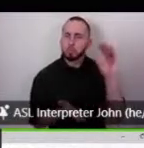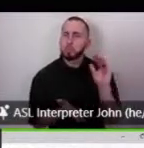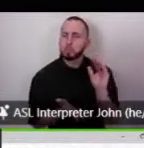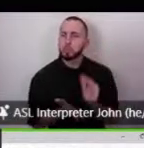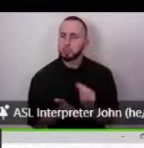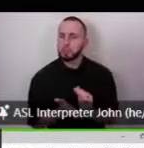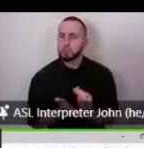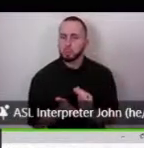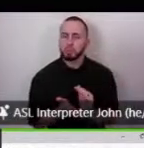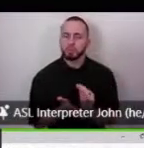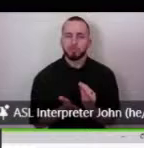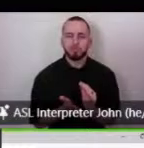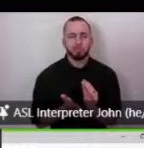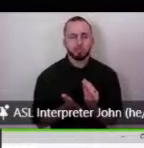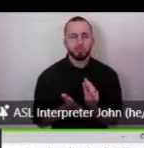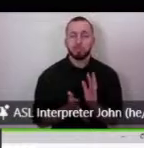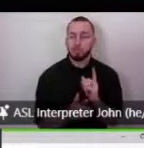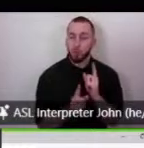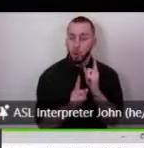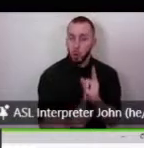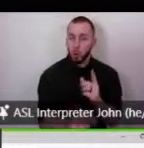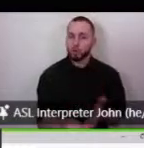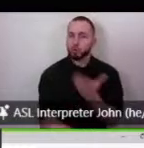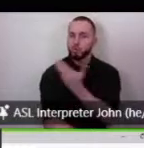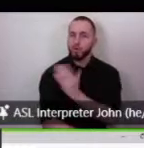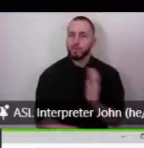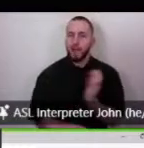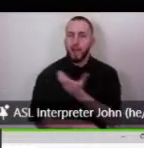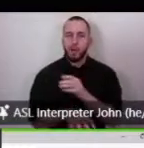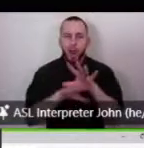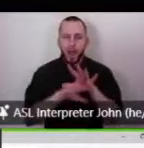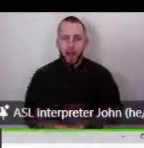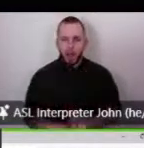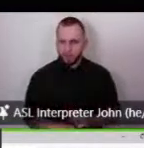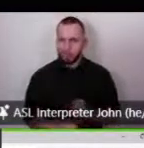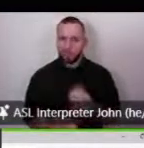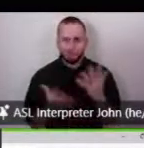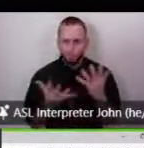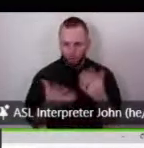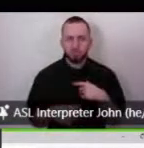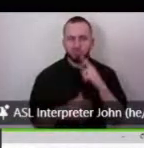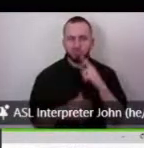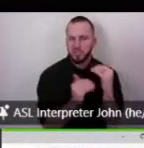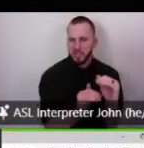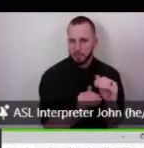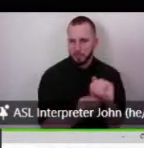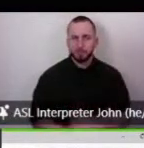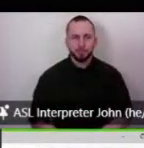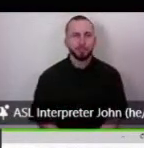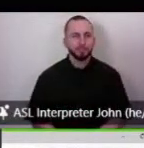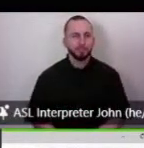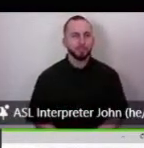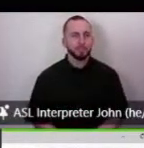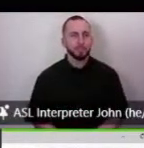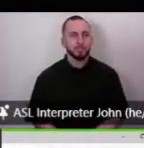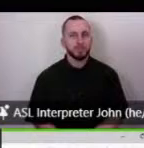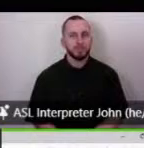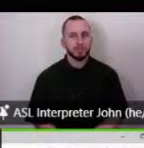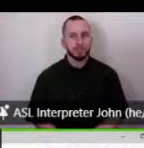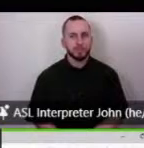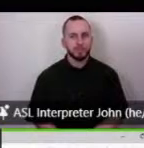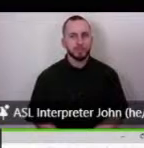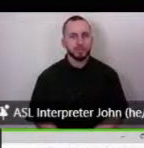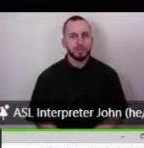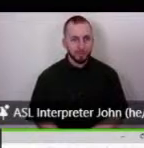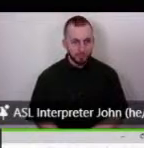to work towards our improving our habits to limiting these foods. My next slide, since Crystal reminded me